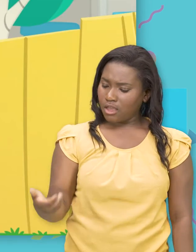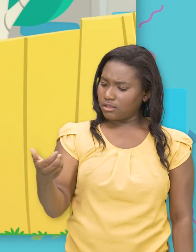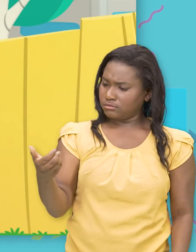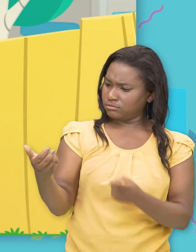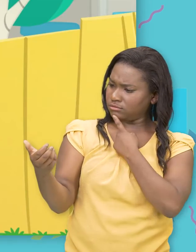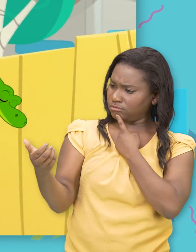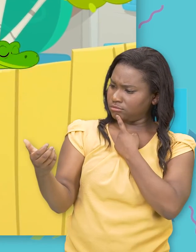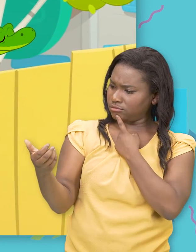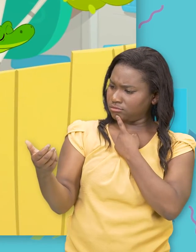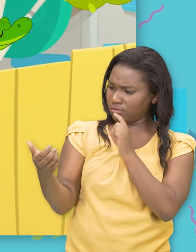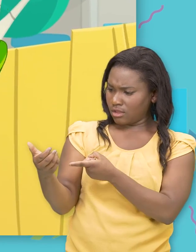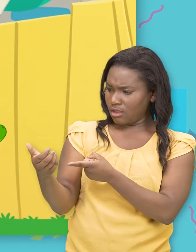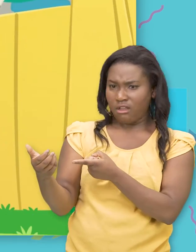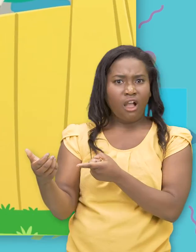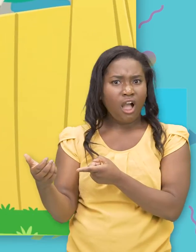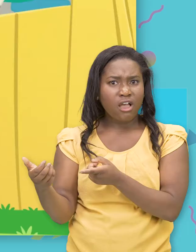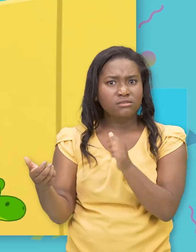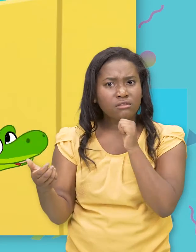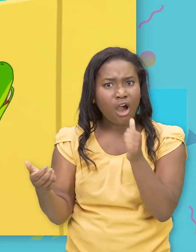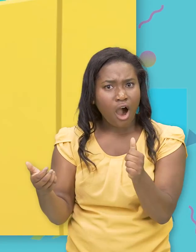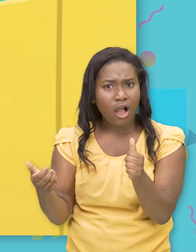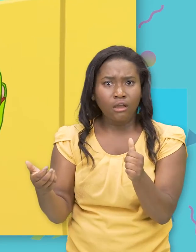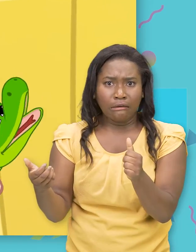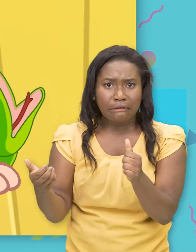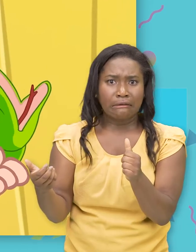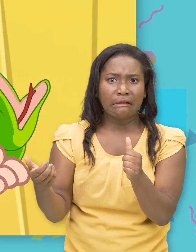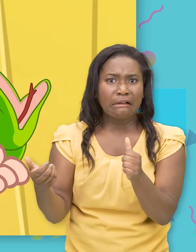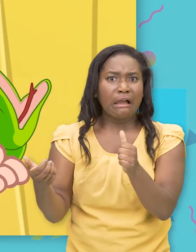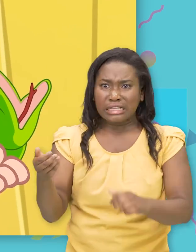Wait a second. This isn't a garden hose. It's a...